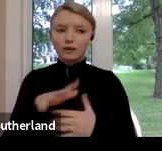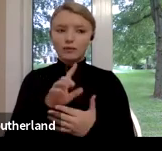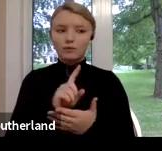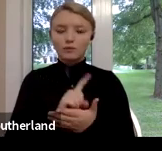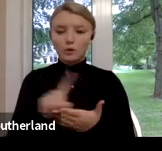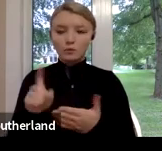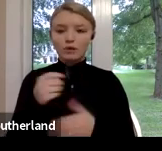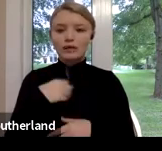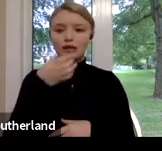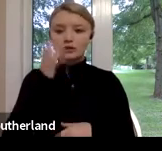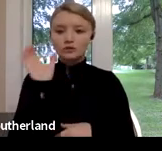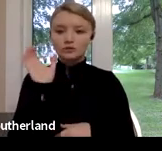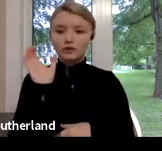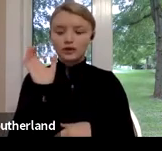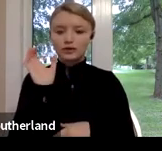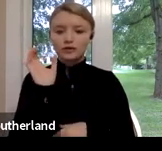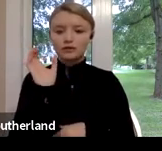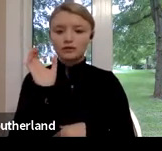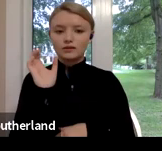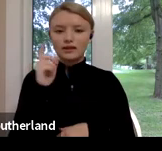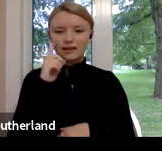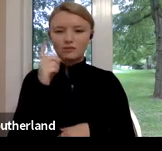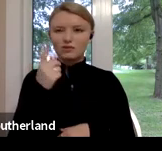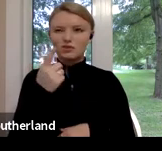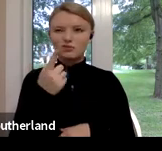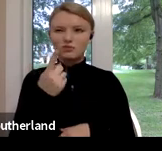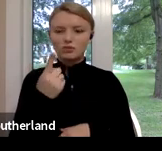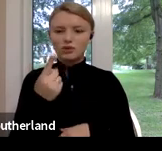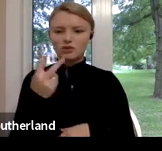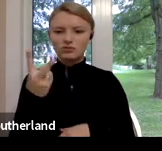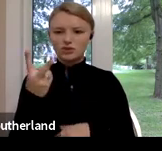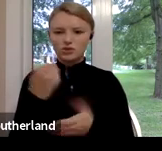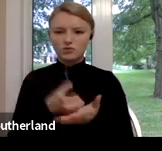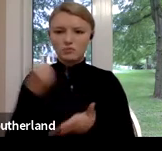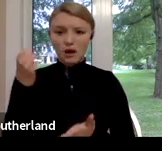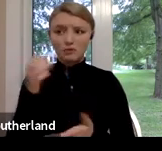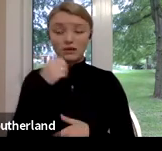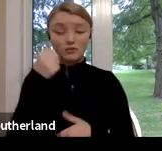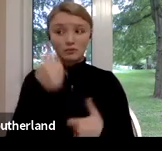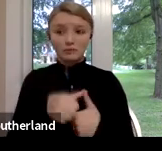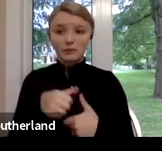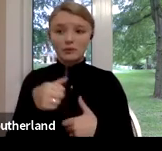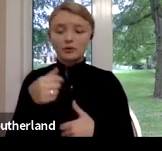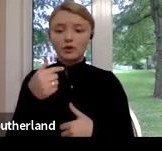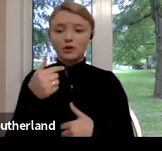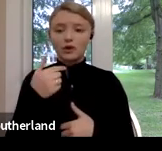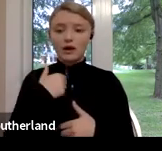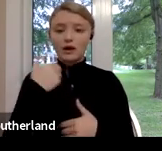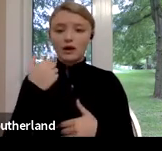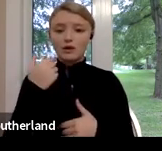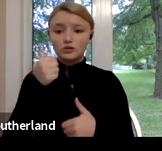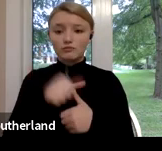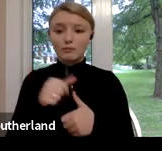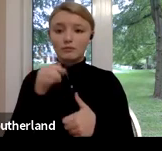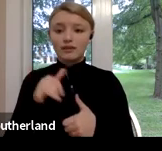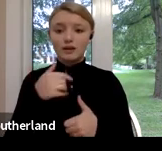drank, it was one or two bottles. I don't even remember. I just know that we overnighted a ton of